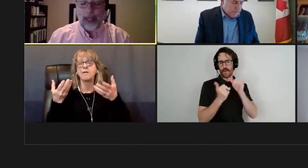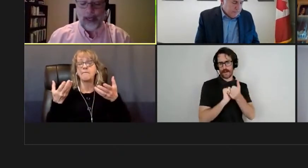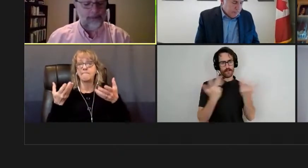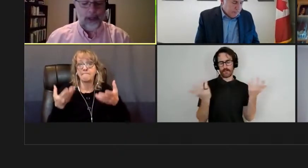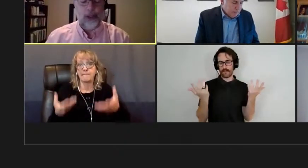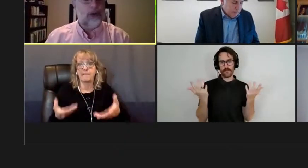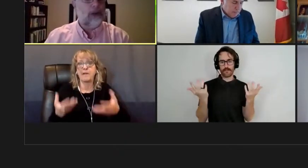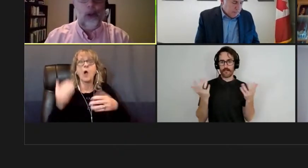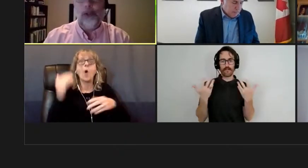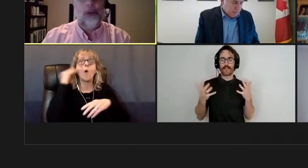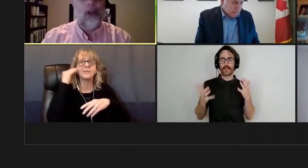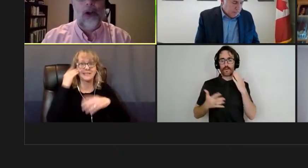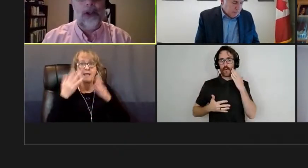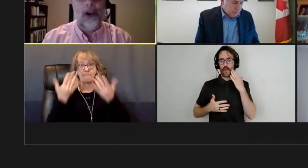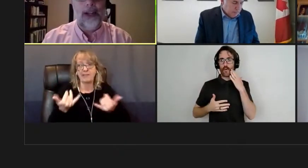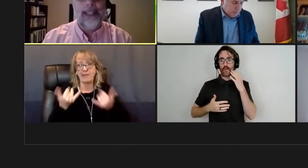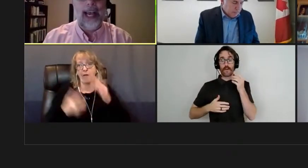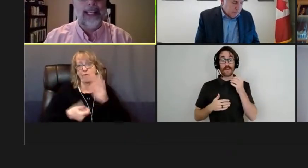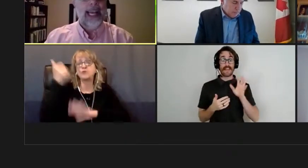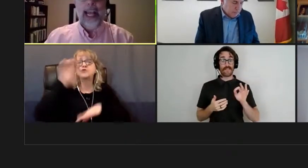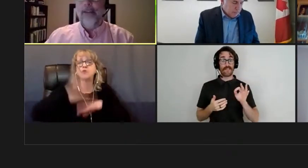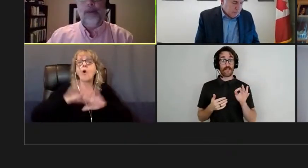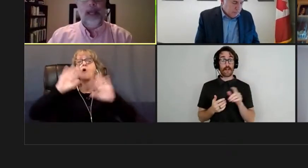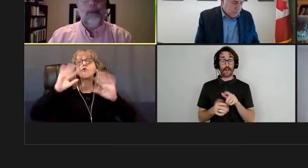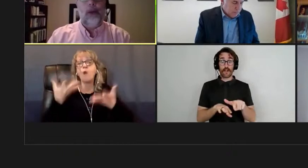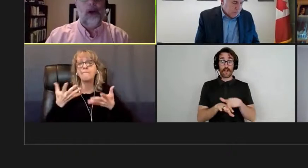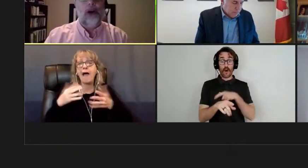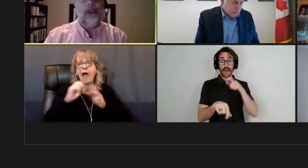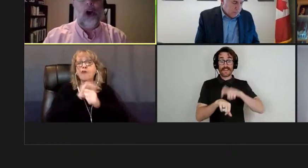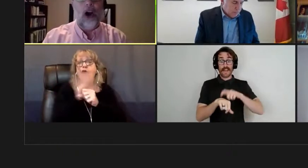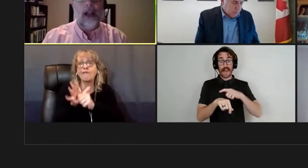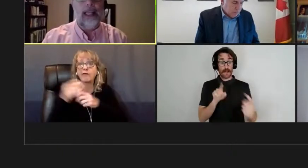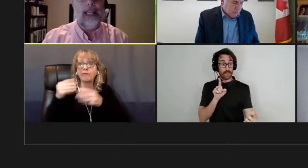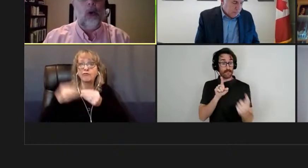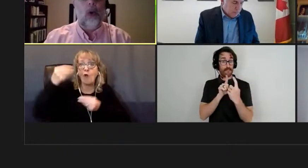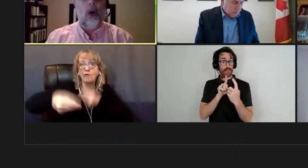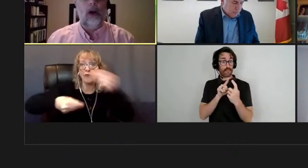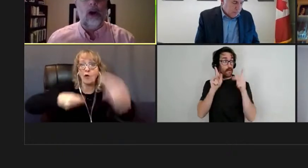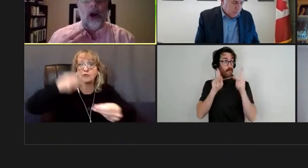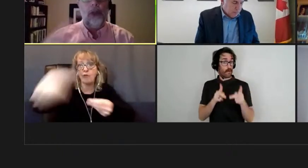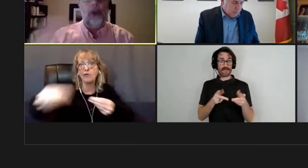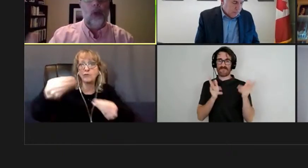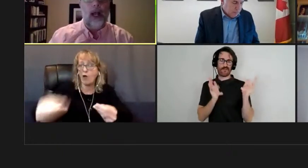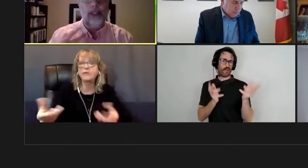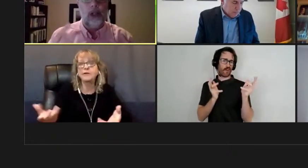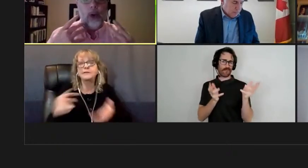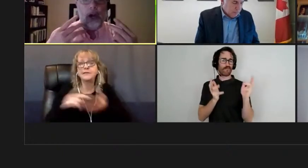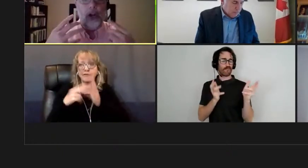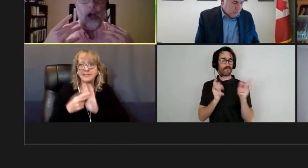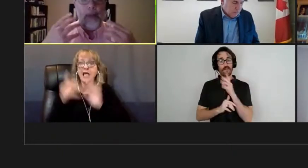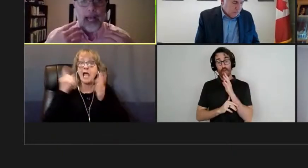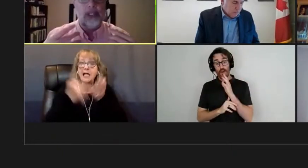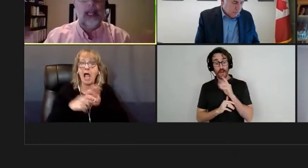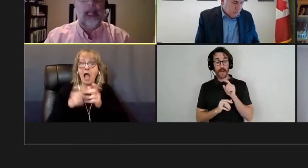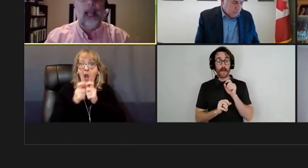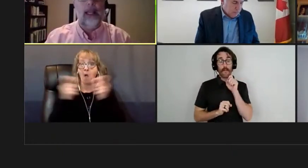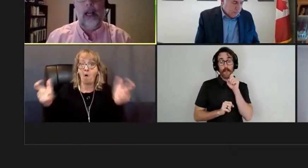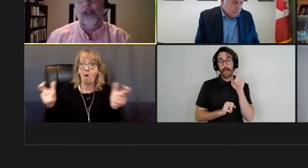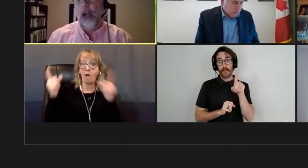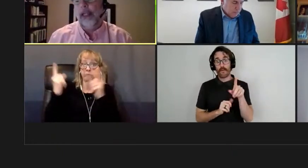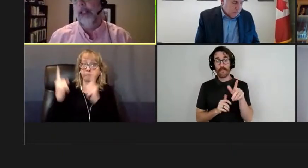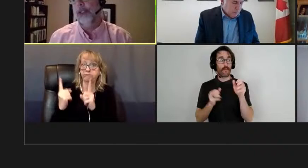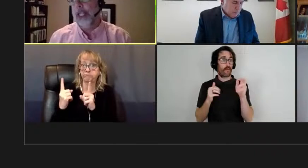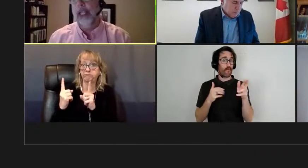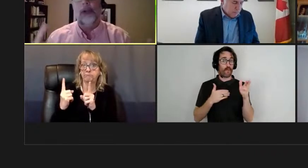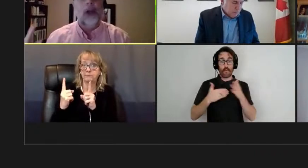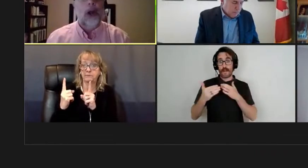that if there's close prolonged contact, if people are talking or otherwise are not masked and are